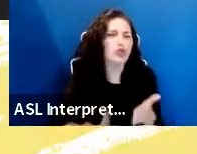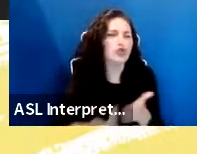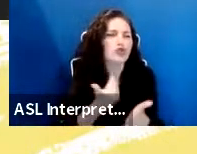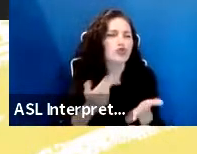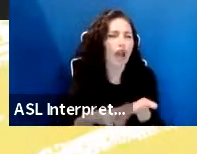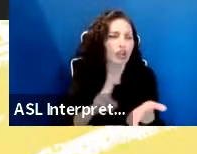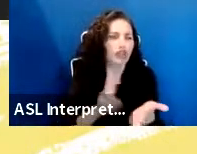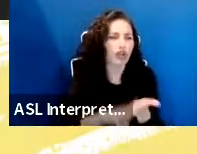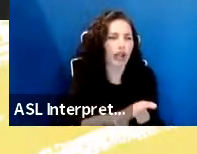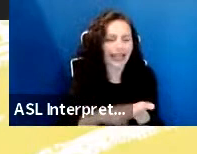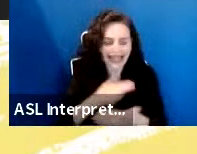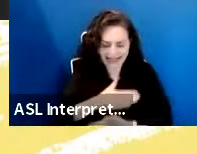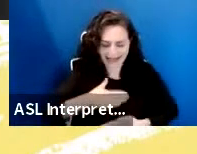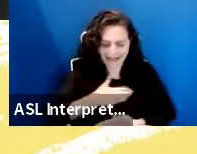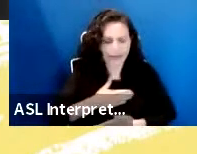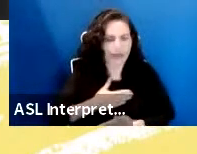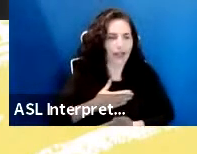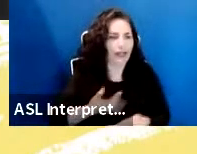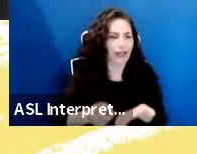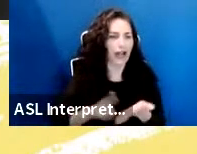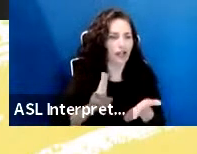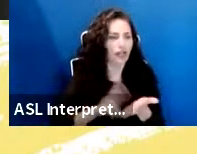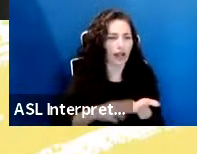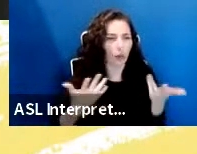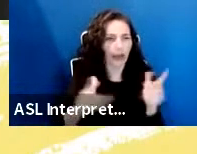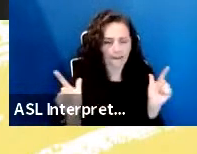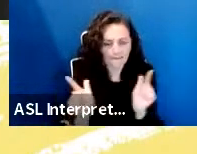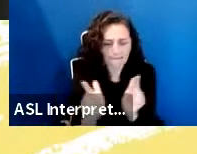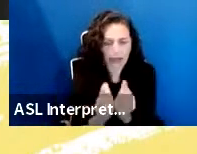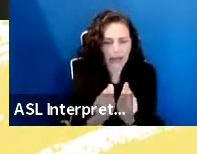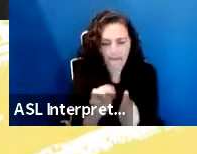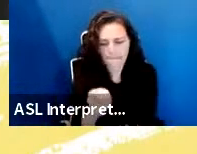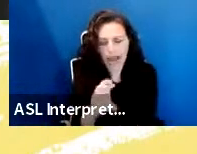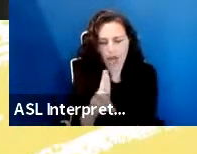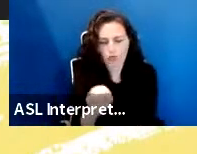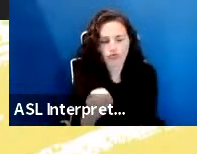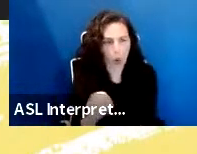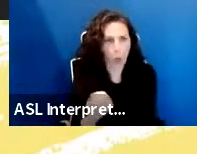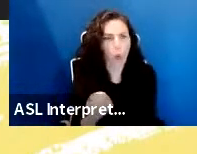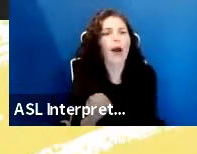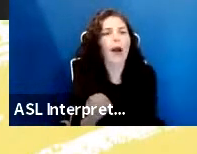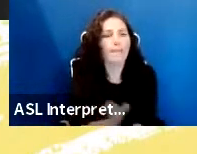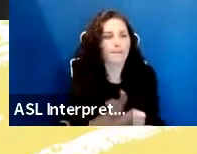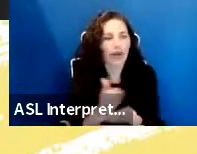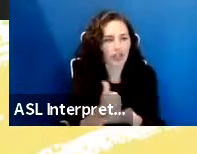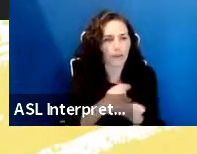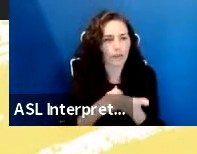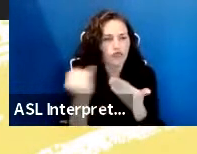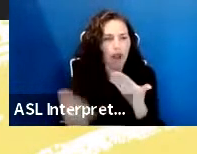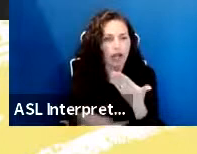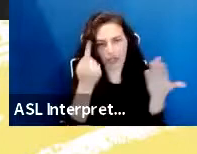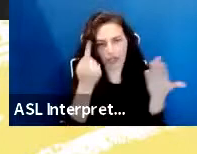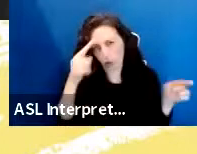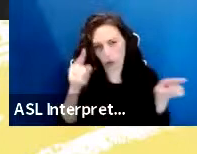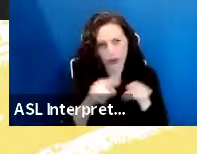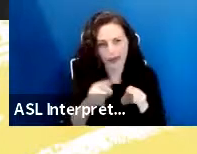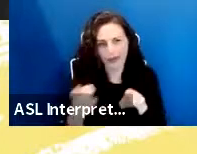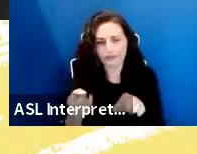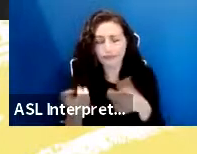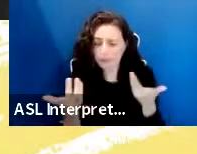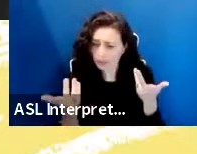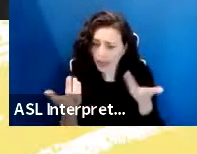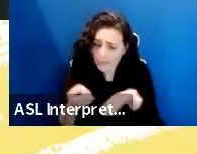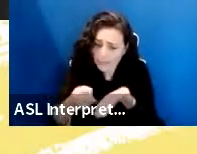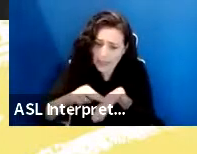to the entertainment contracts family, and that is our micro budget project agreement. You have actually talked to us and we